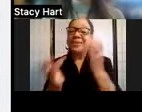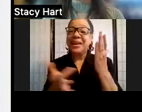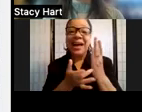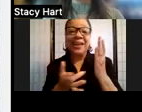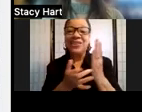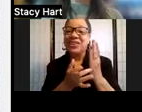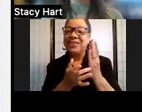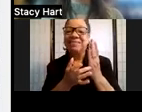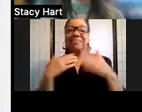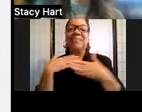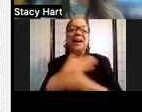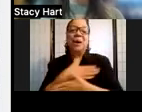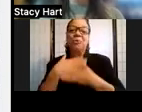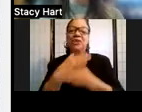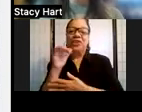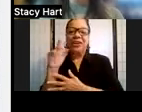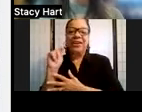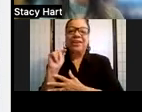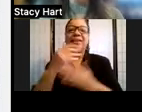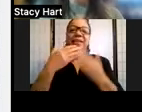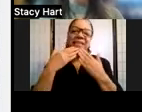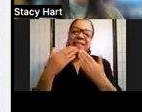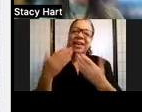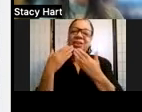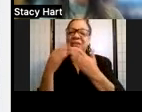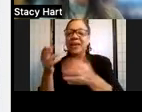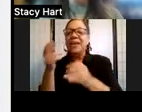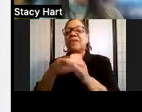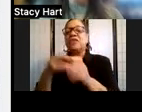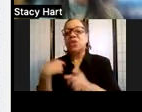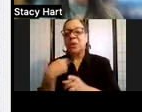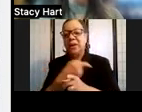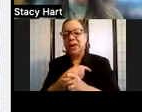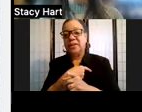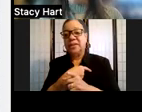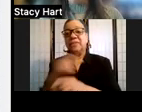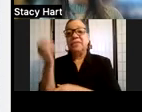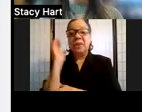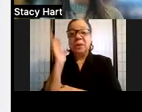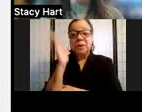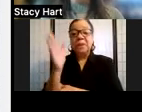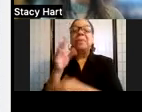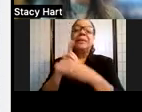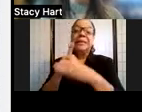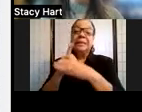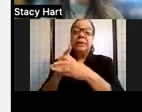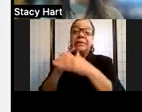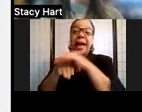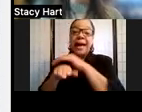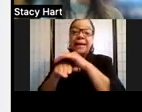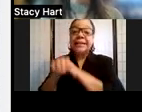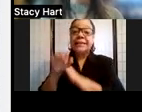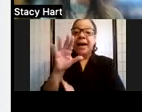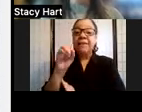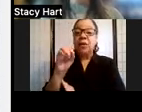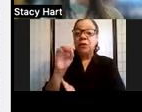stuff. I want to thank everybody for joining us today for a presentation about Disability Access 504